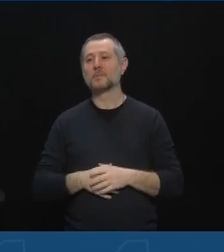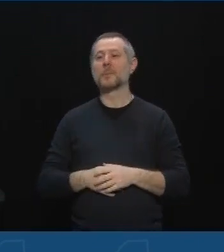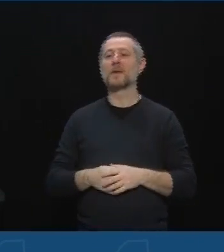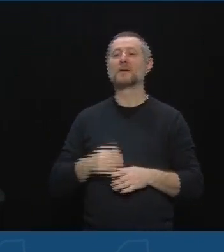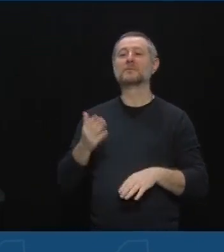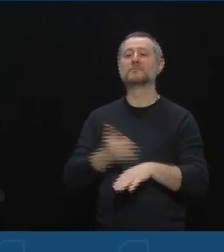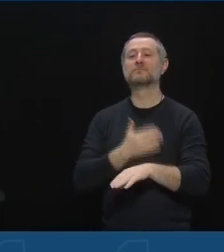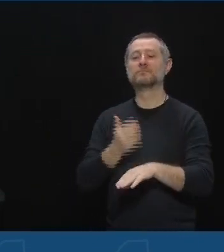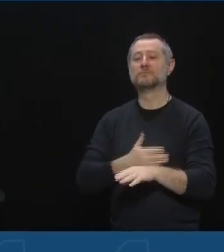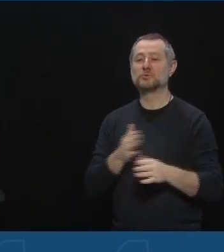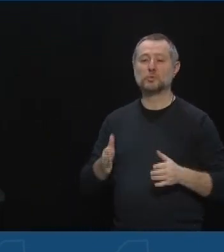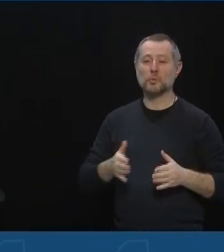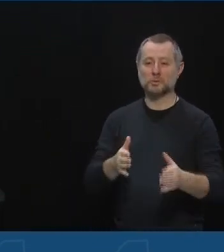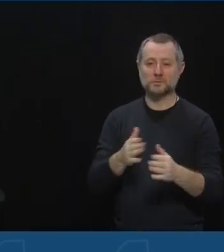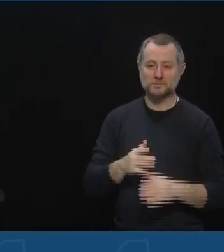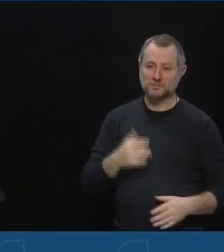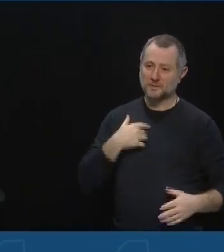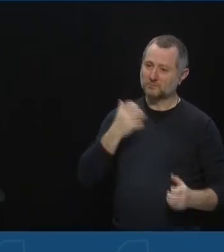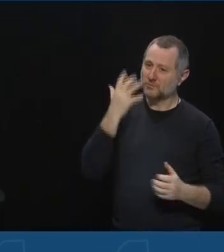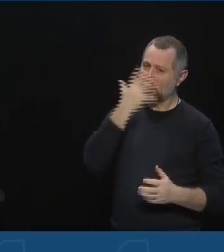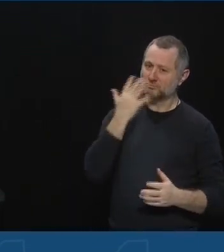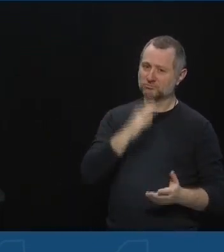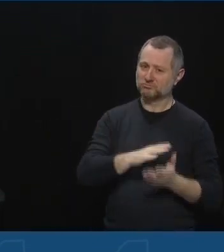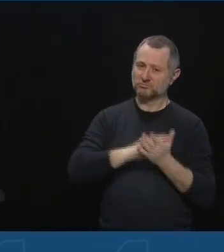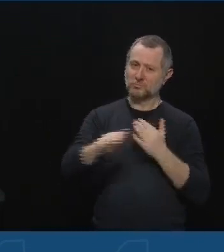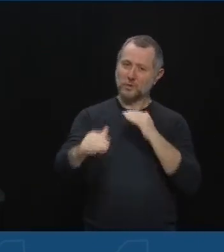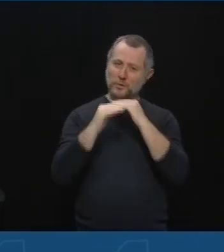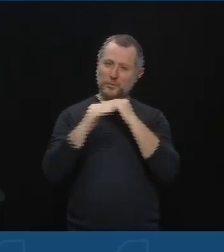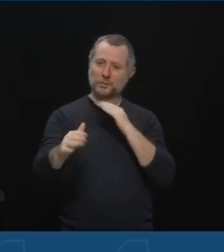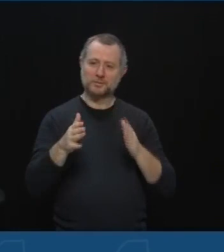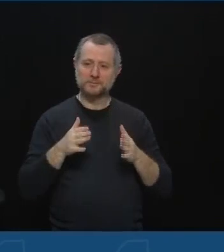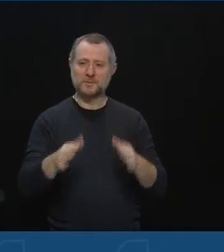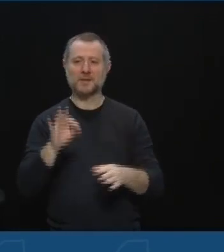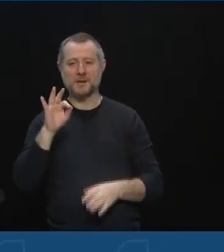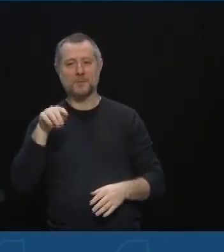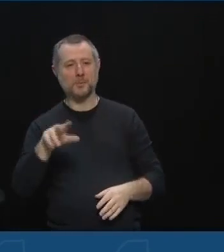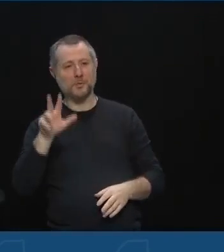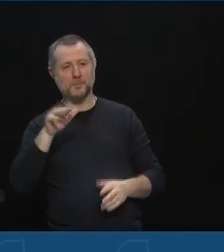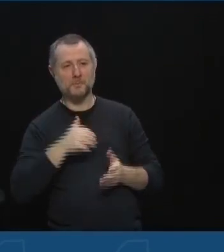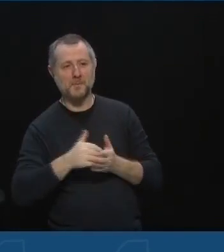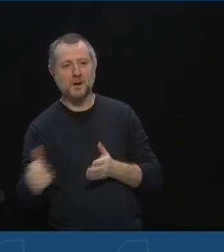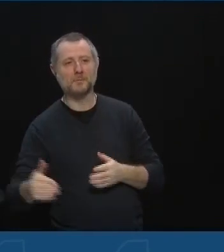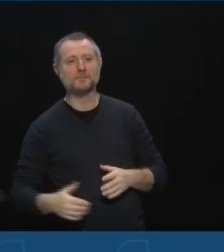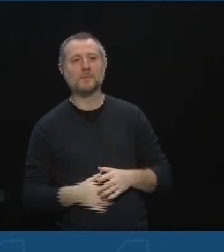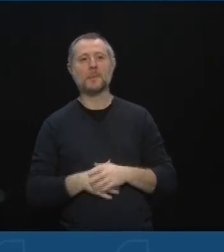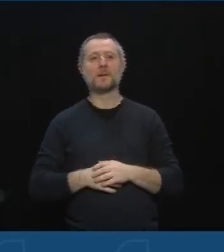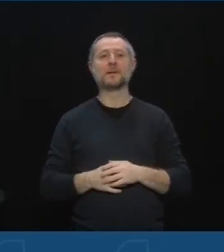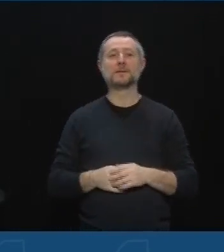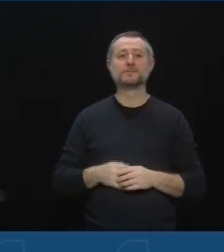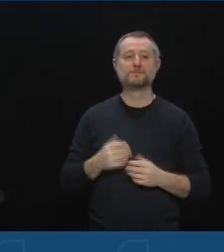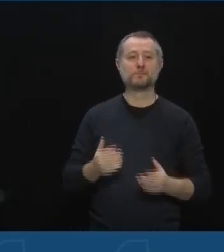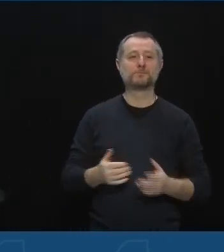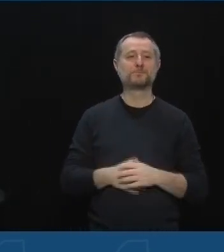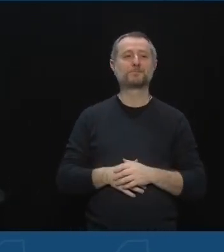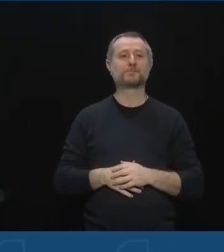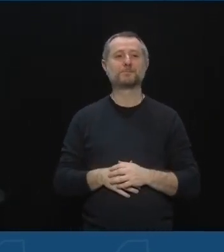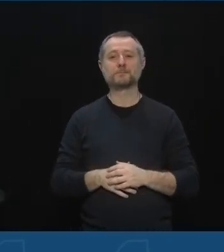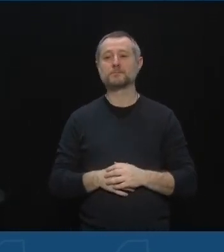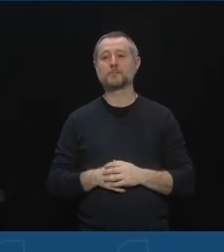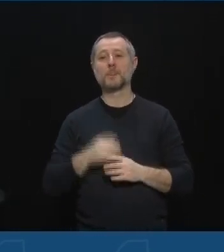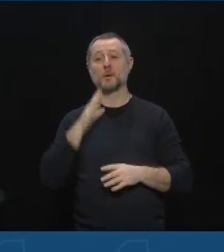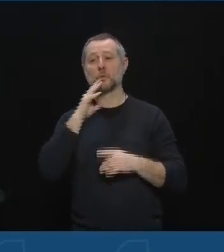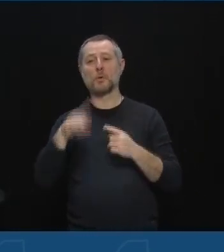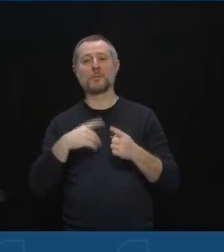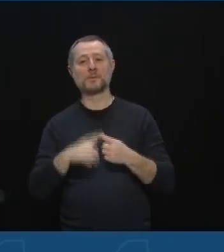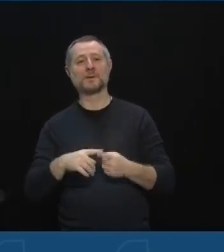Again, making it a beautiful experience, almost $9.3 million on that. So let's talk about that inner loop. I love